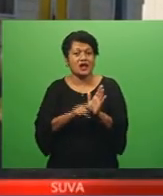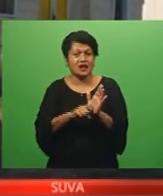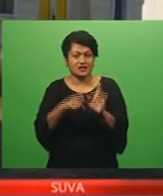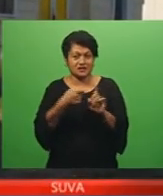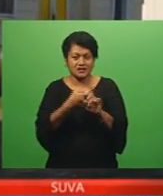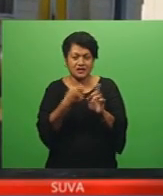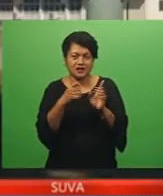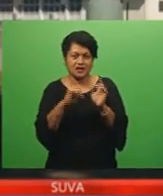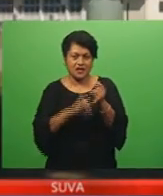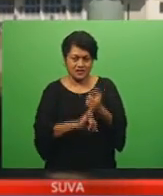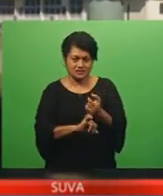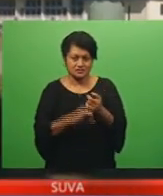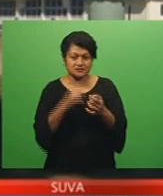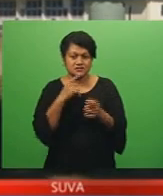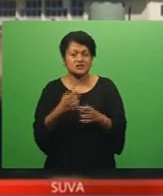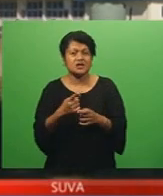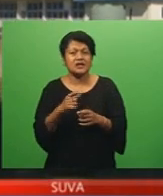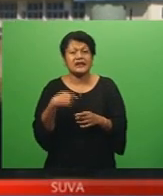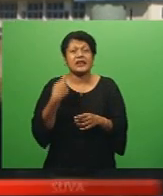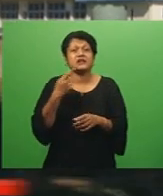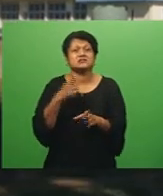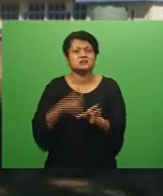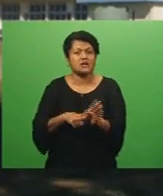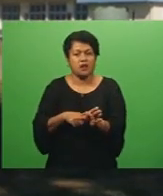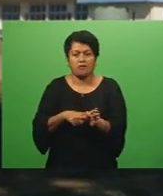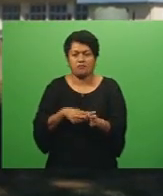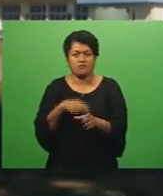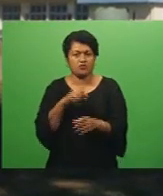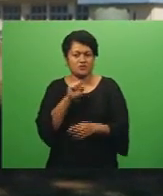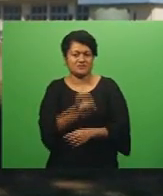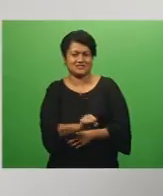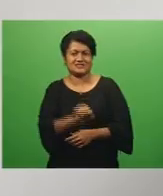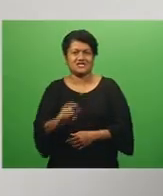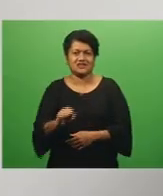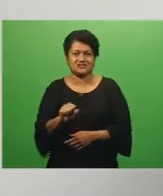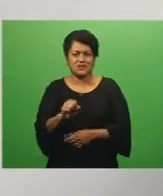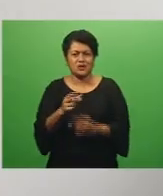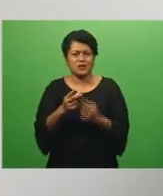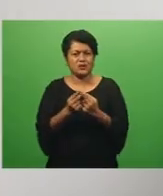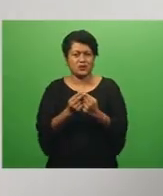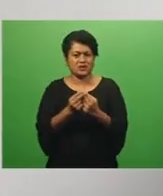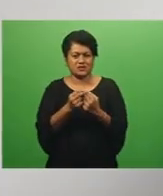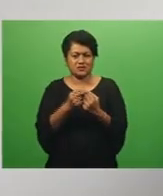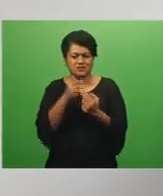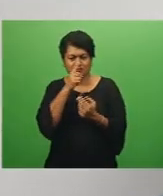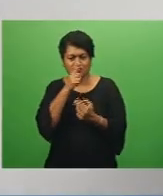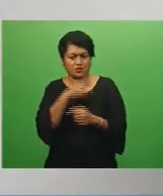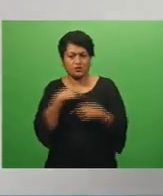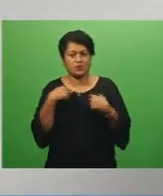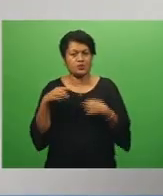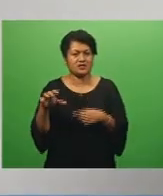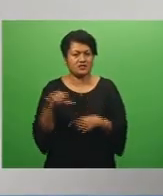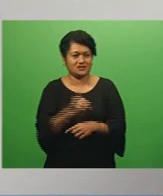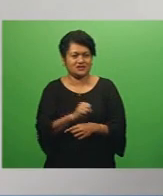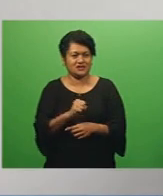says from next year they will be stringent with the intakes. The old scholars plays an important role